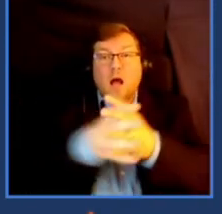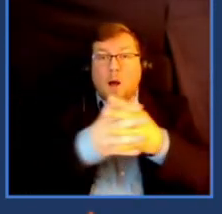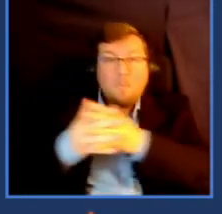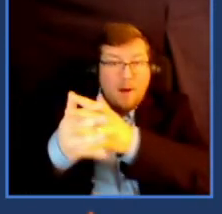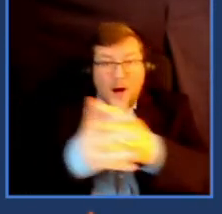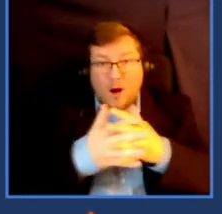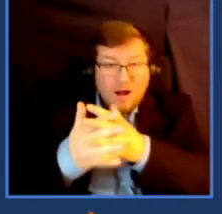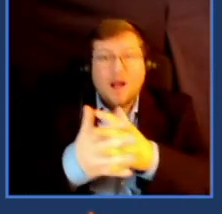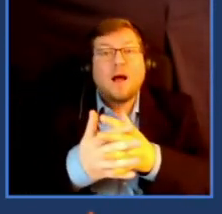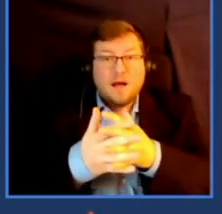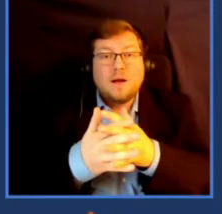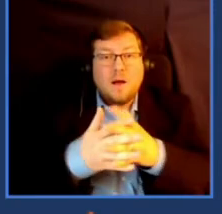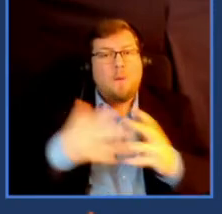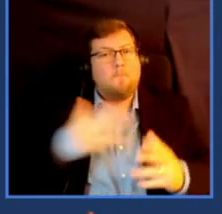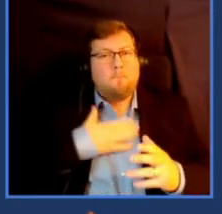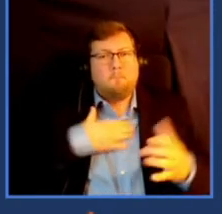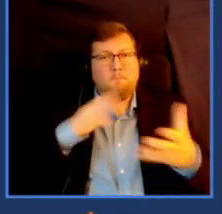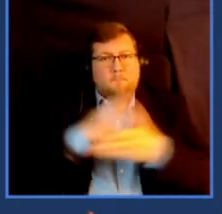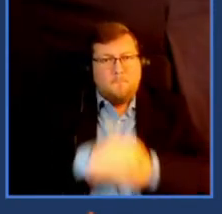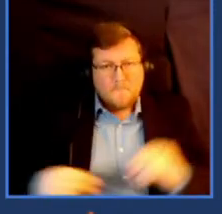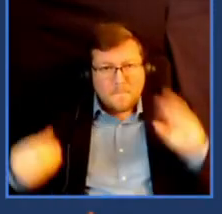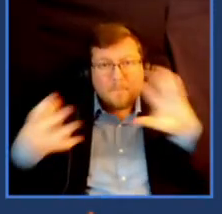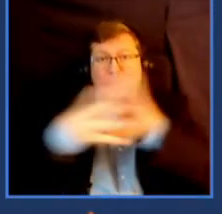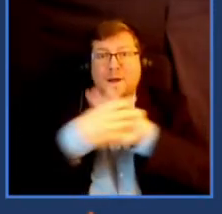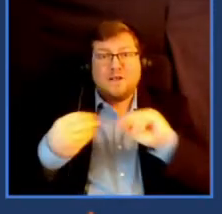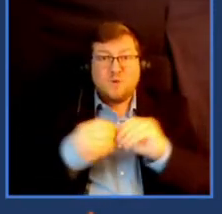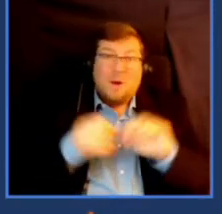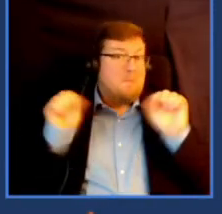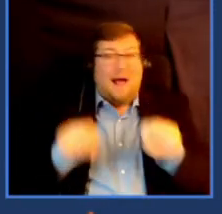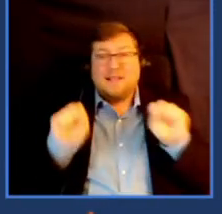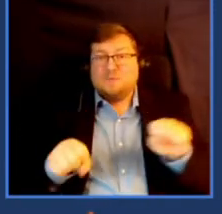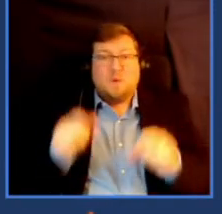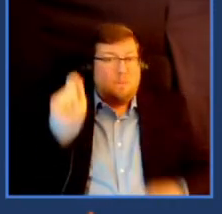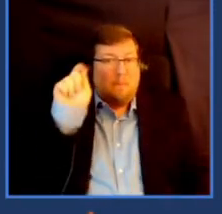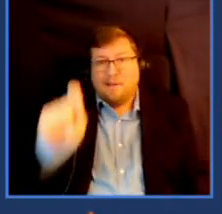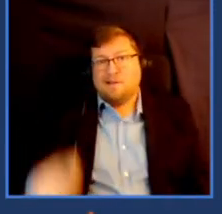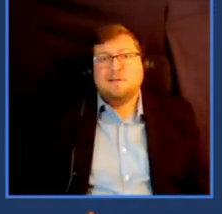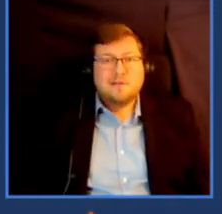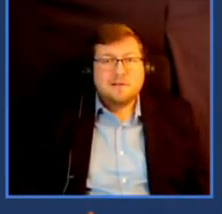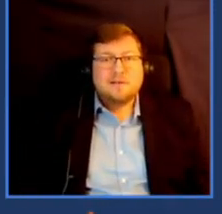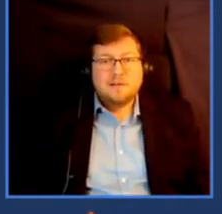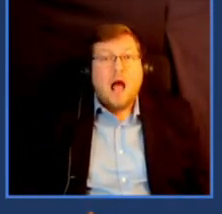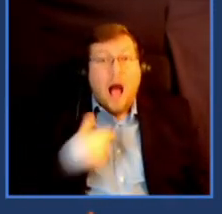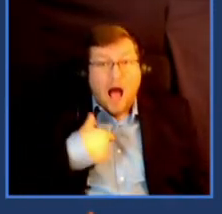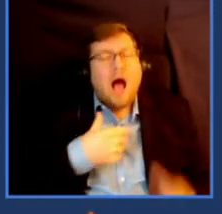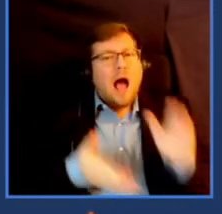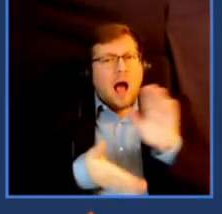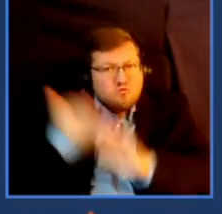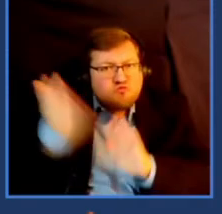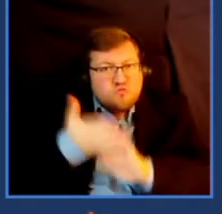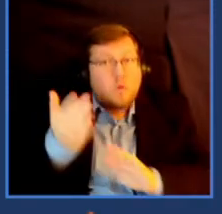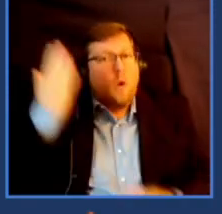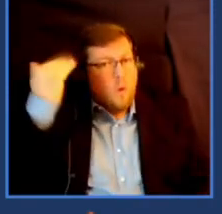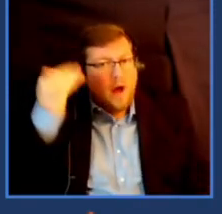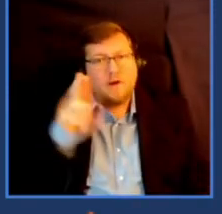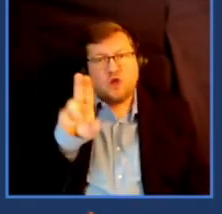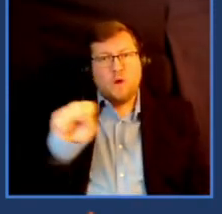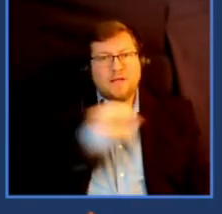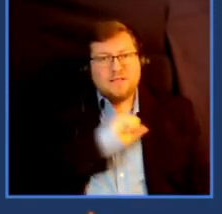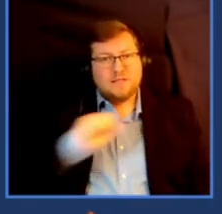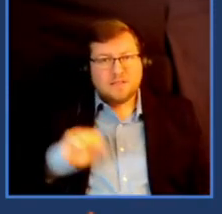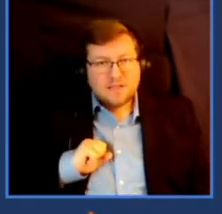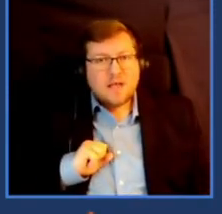Is my story even possible? And I'm running for the United States Senate because